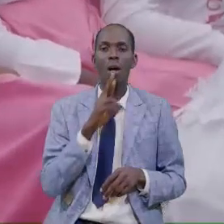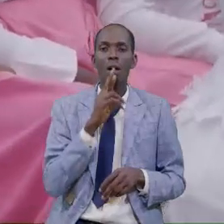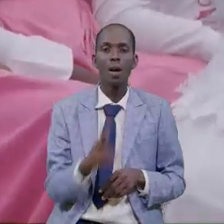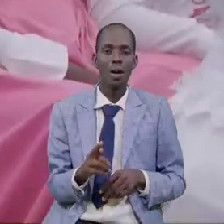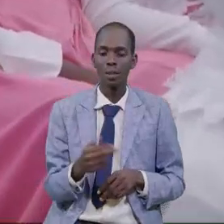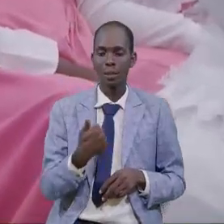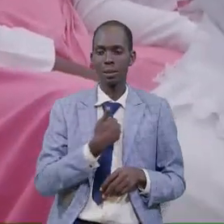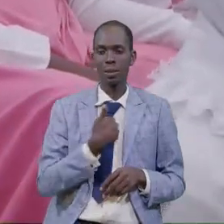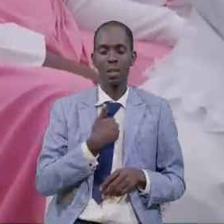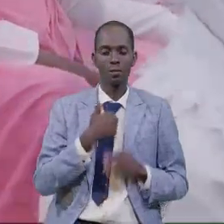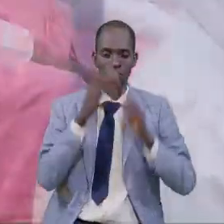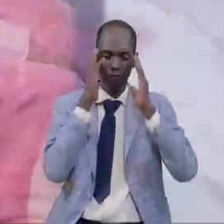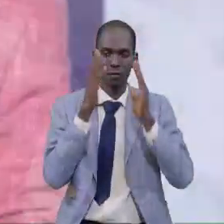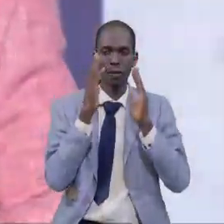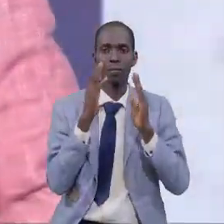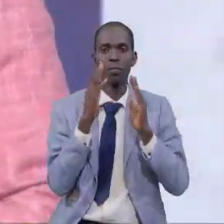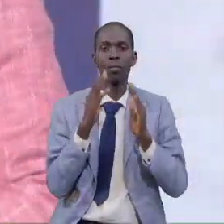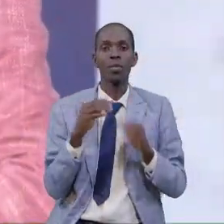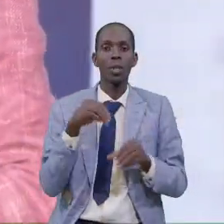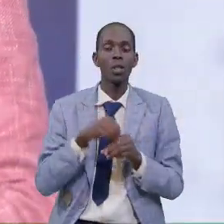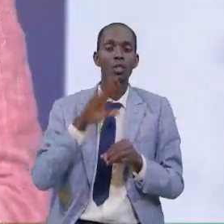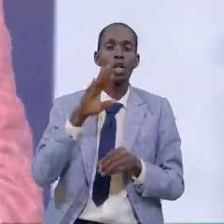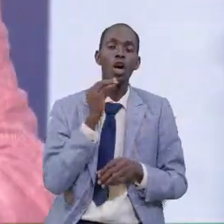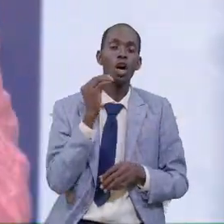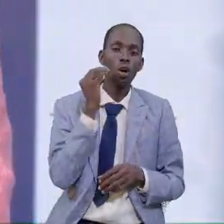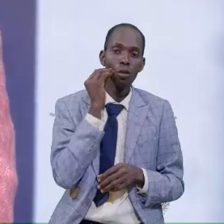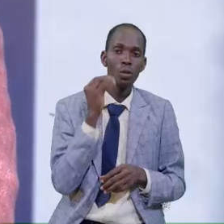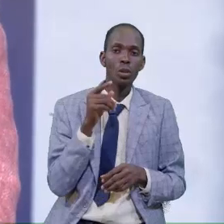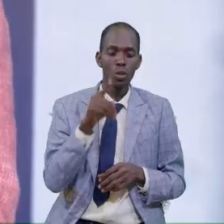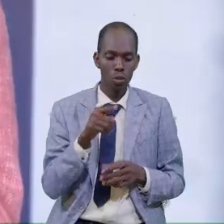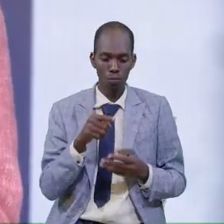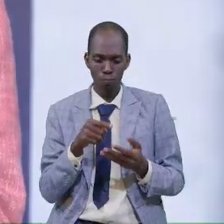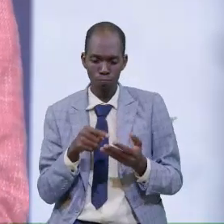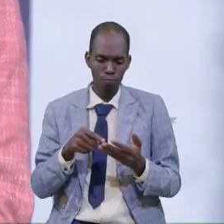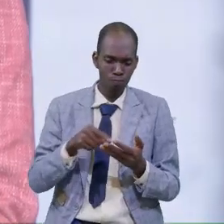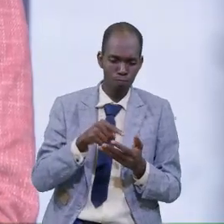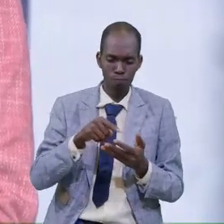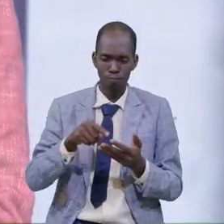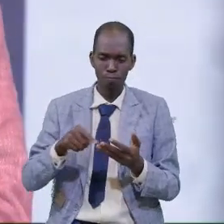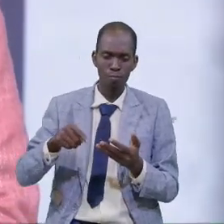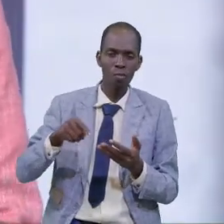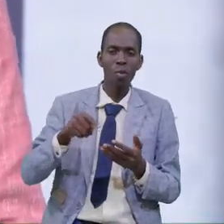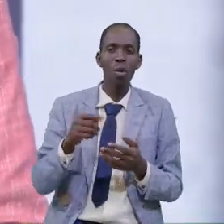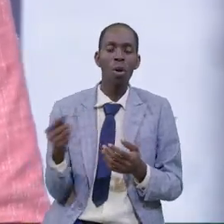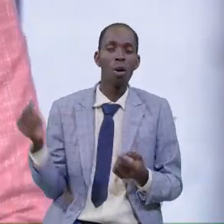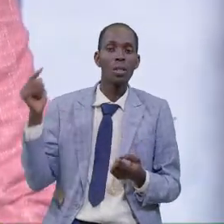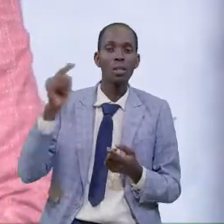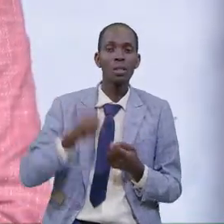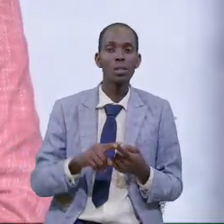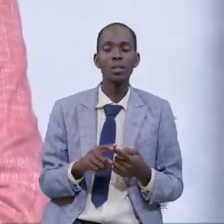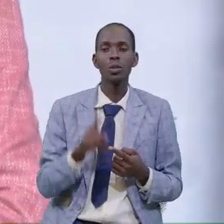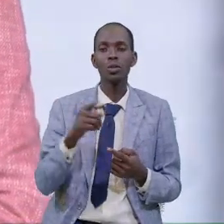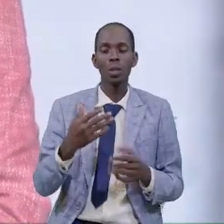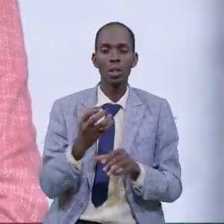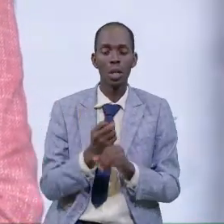home, you turn and turn until the best and biggest comes to you to put